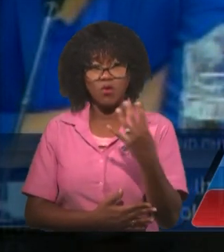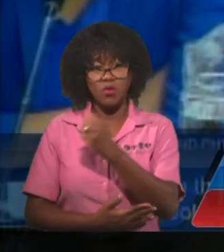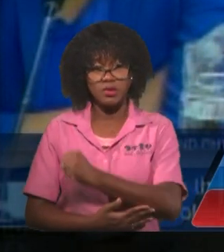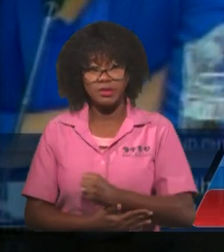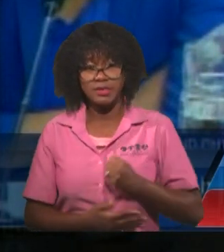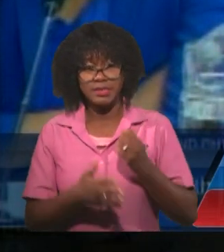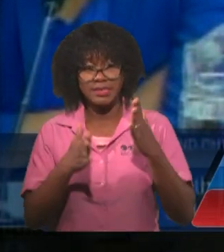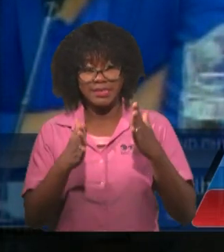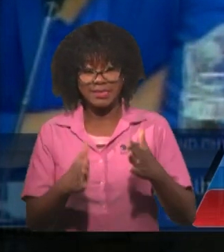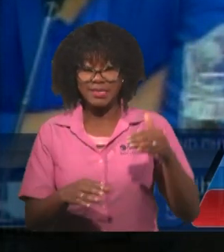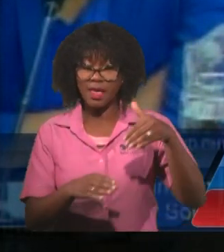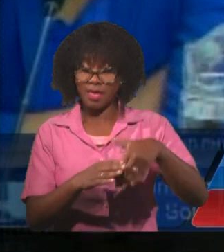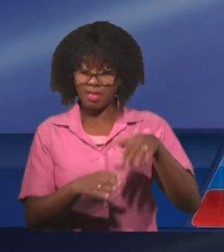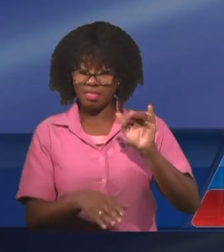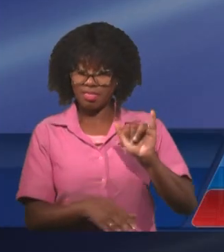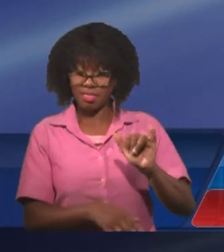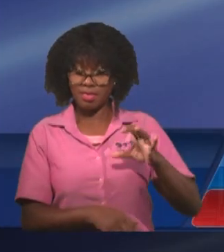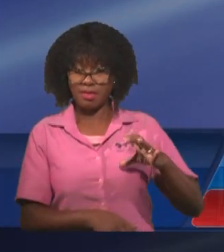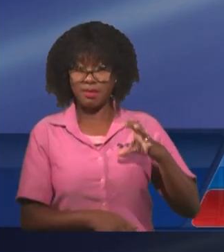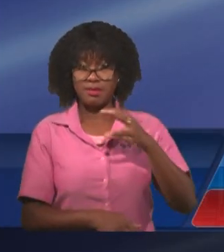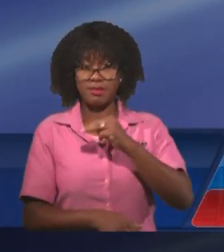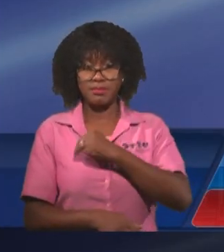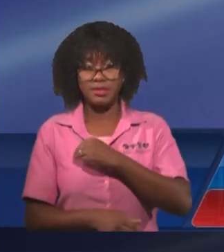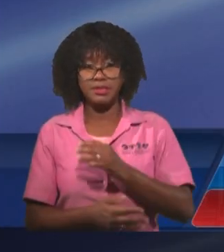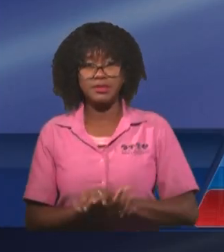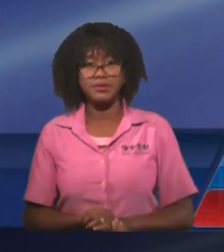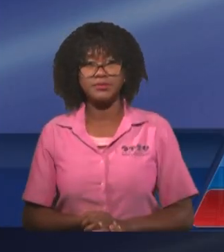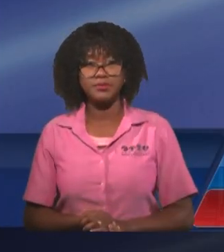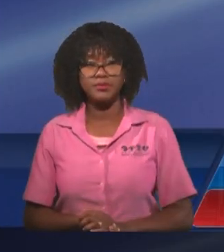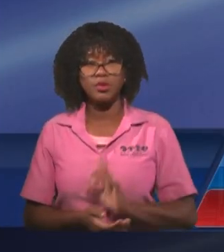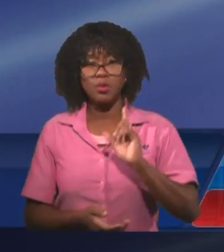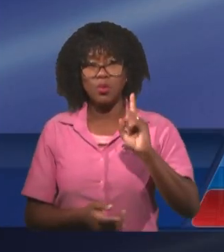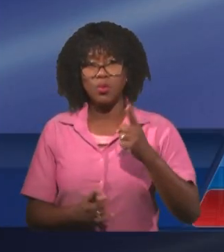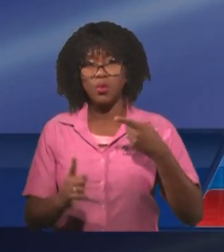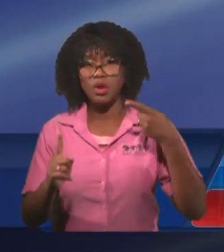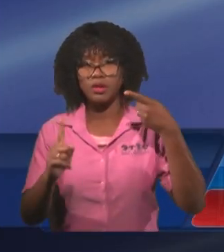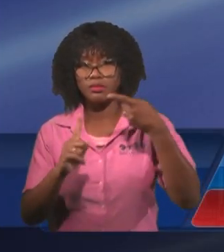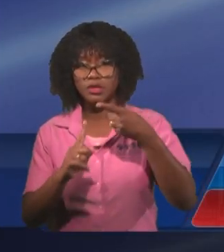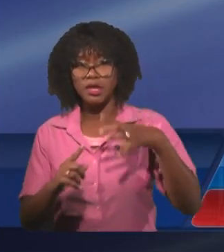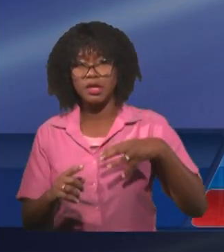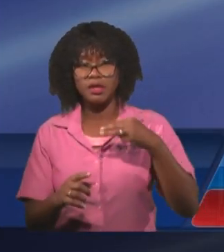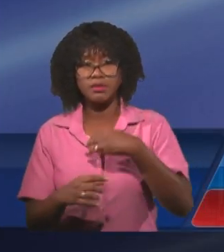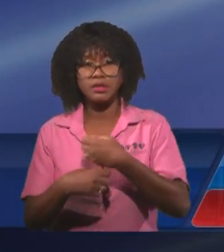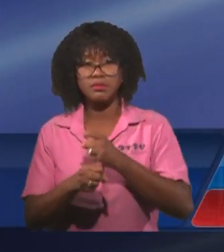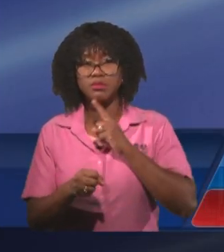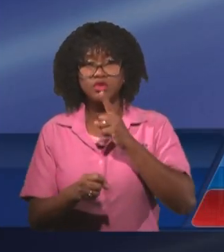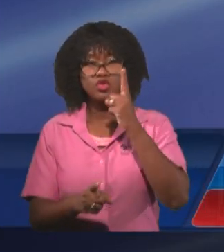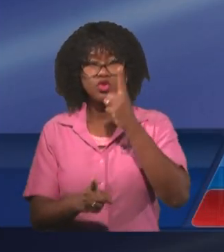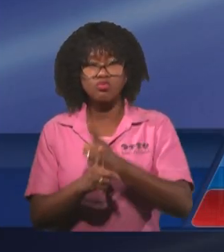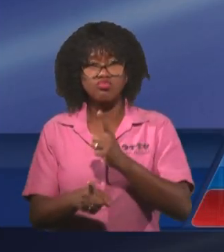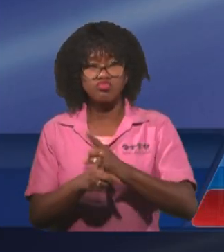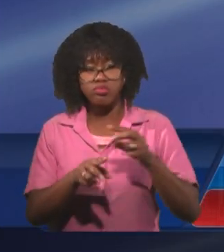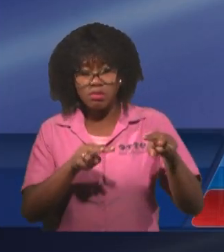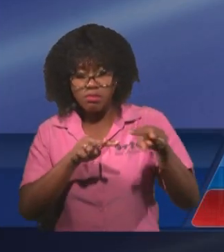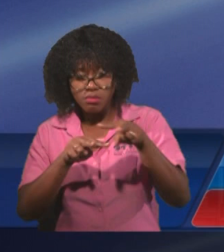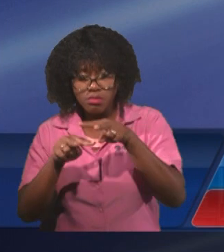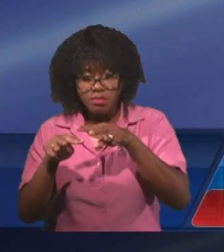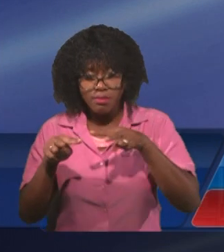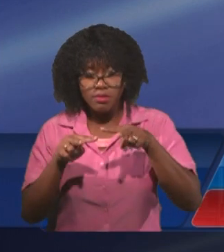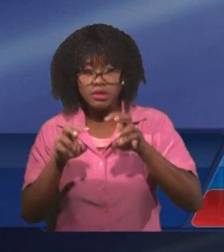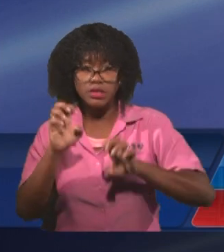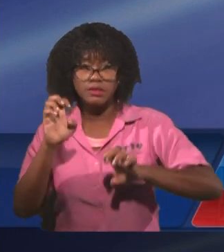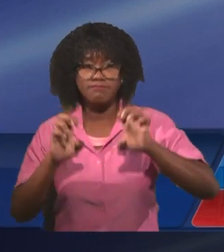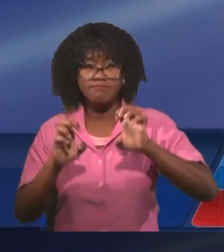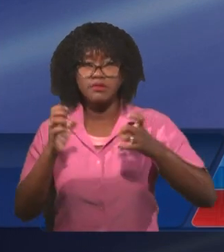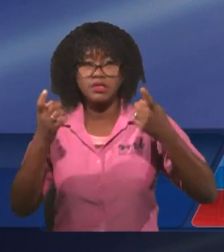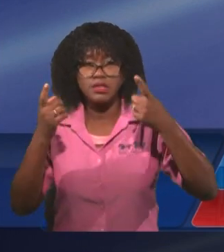senators in that committee. One of the objectives of the committee was to ensure that proper monitoring and evaluation was